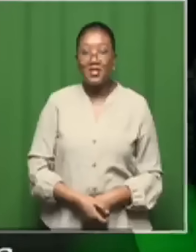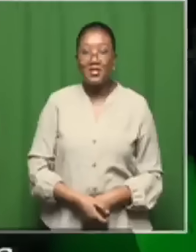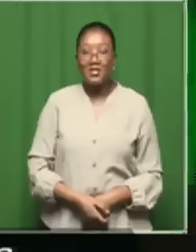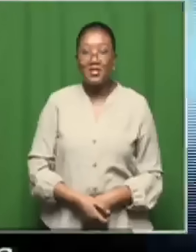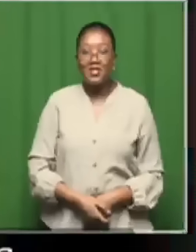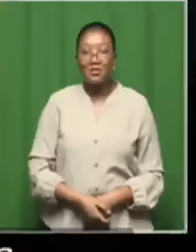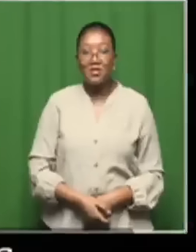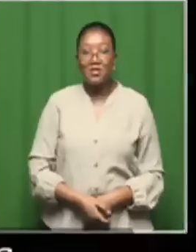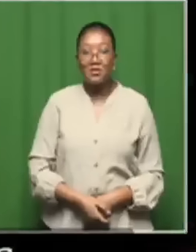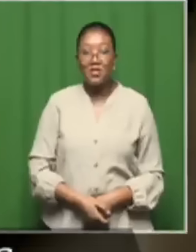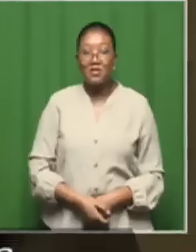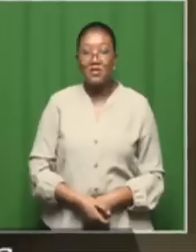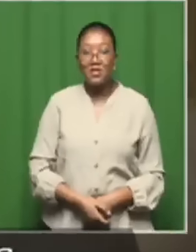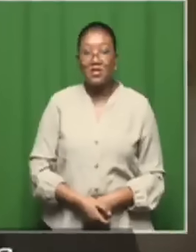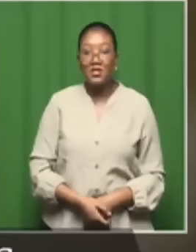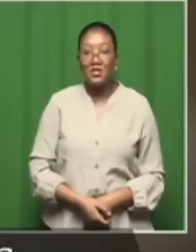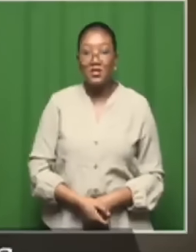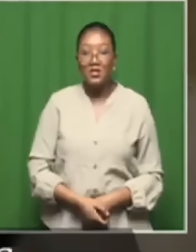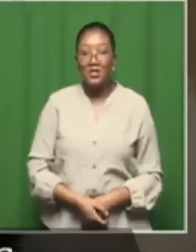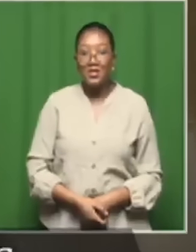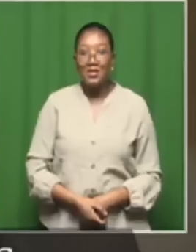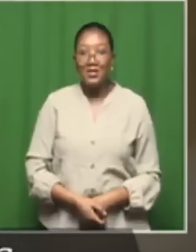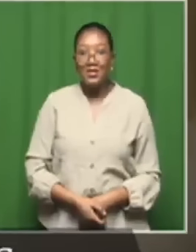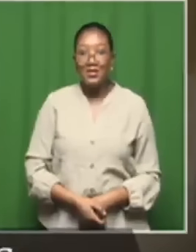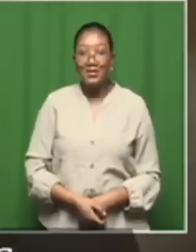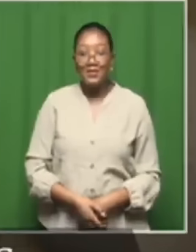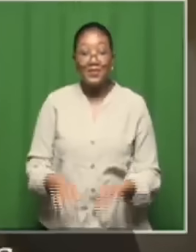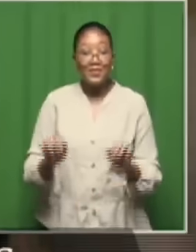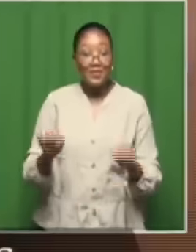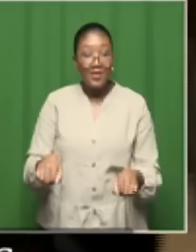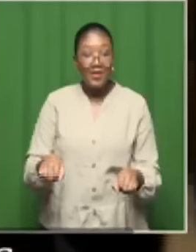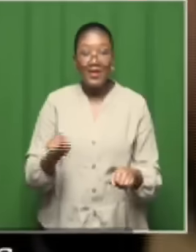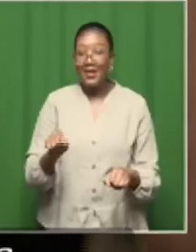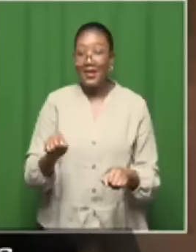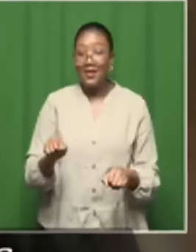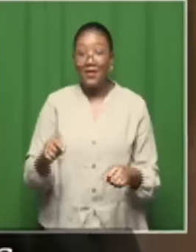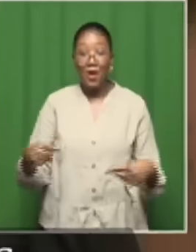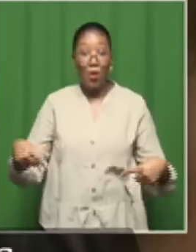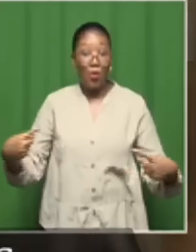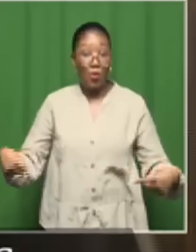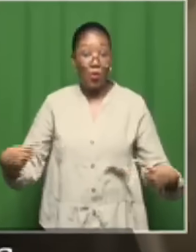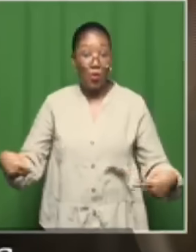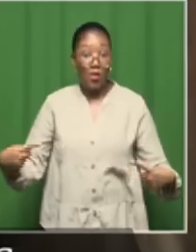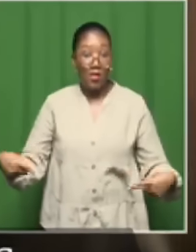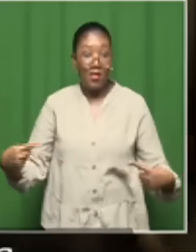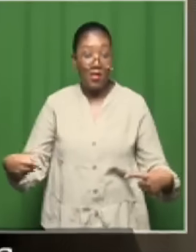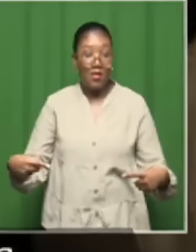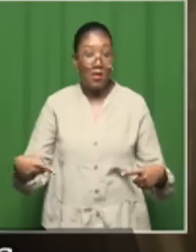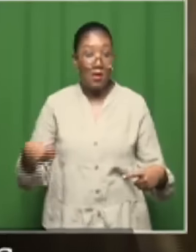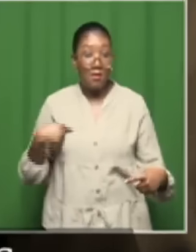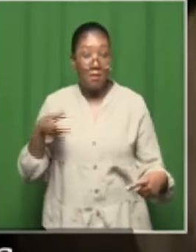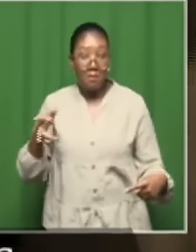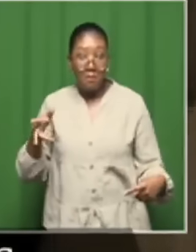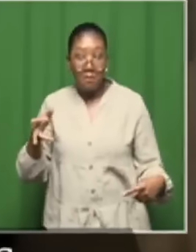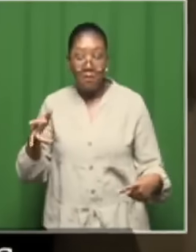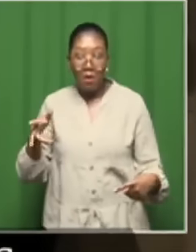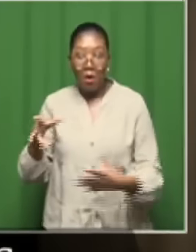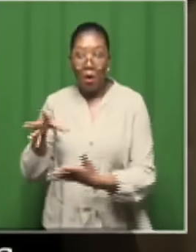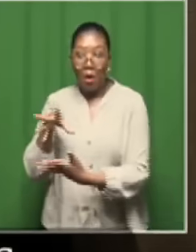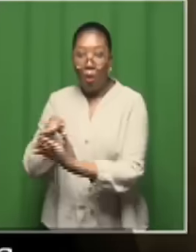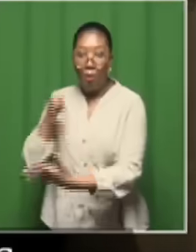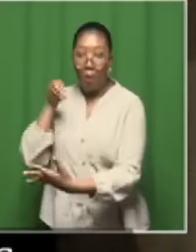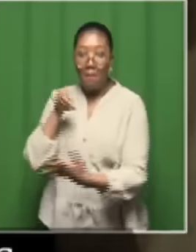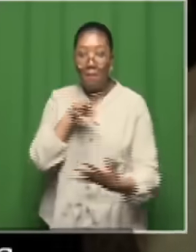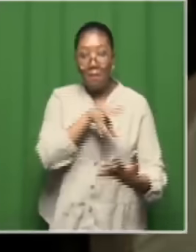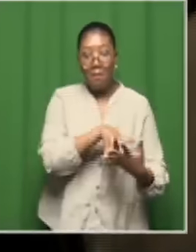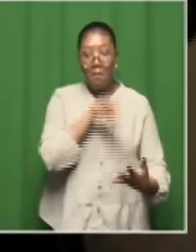And in this process, there should be no wheel spin whatsoever. Immediately, it gave you the sign. You can see your